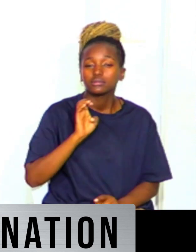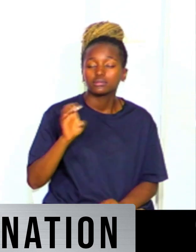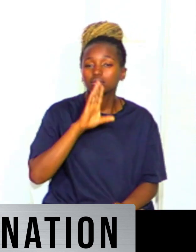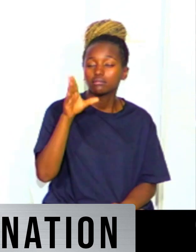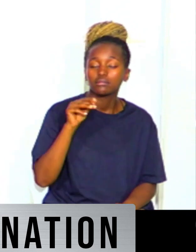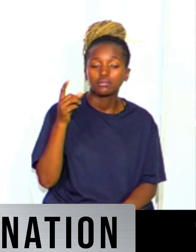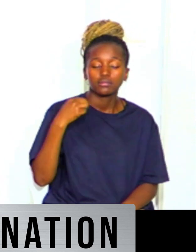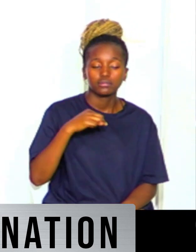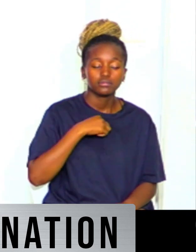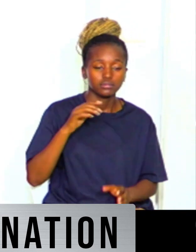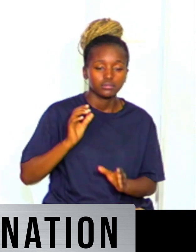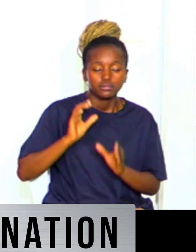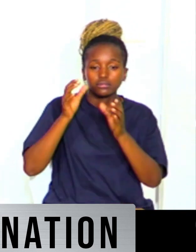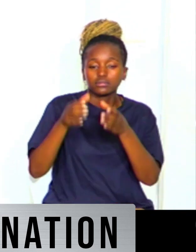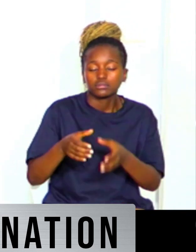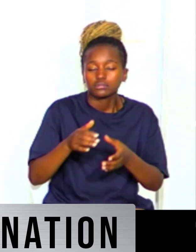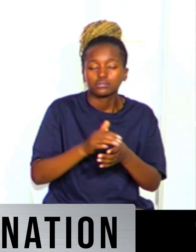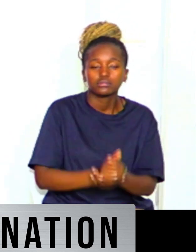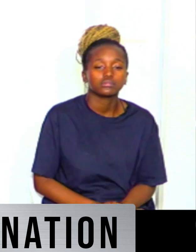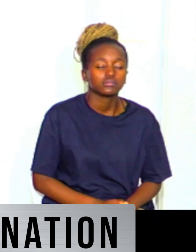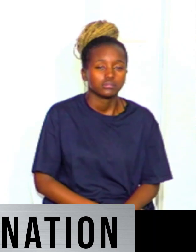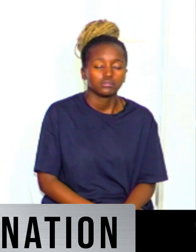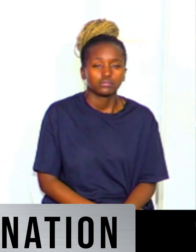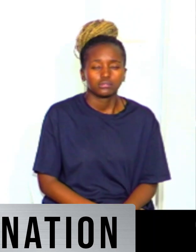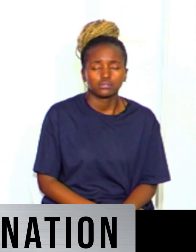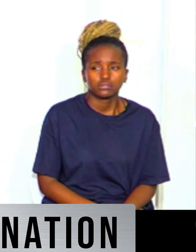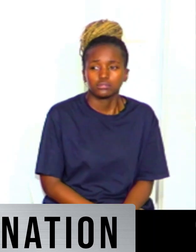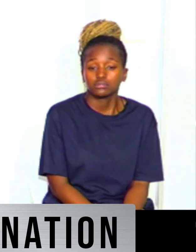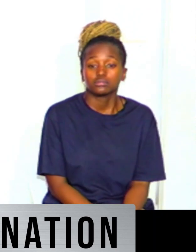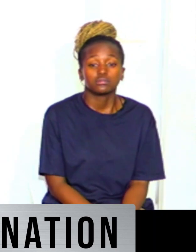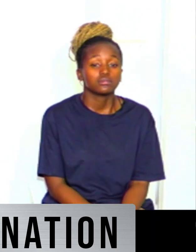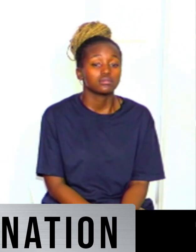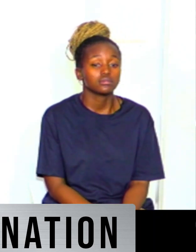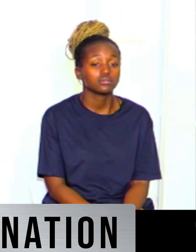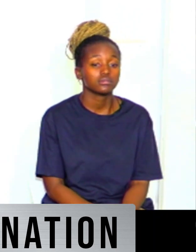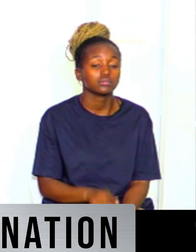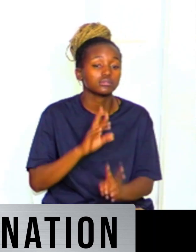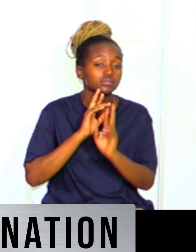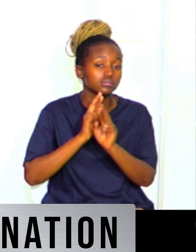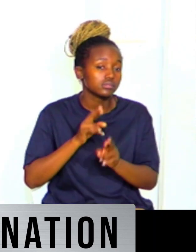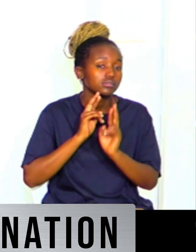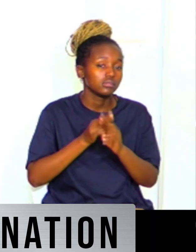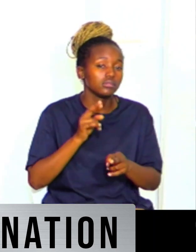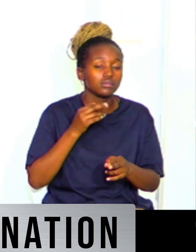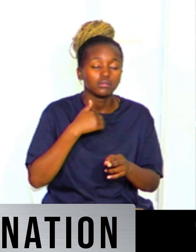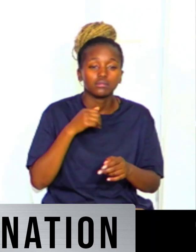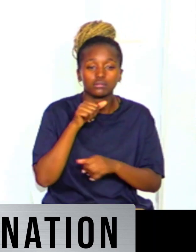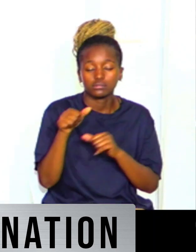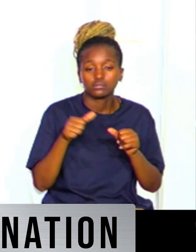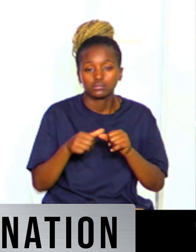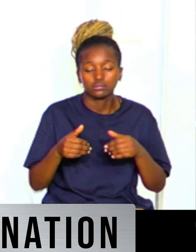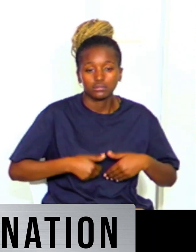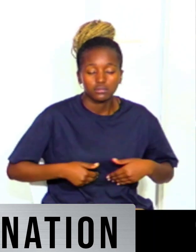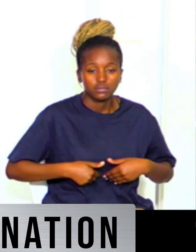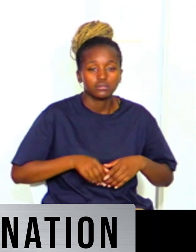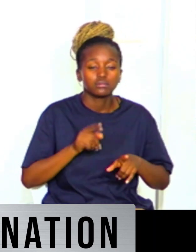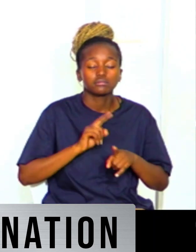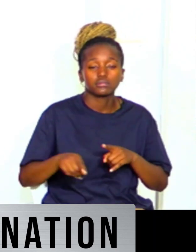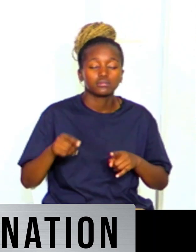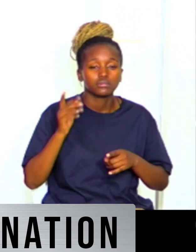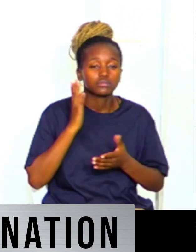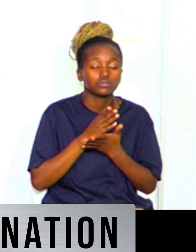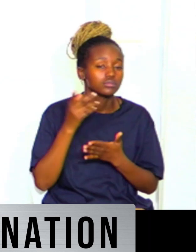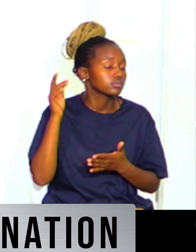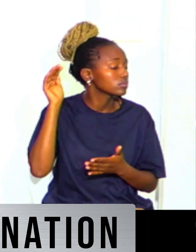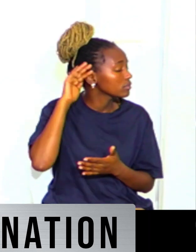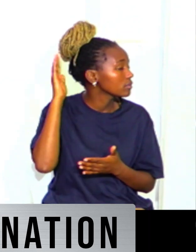community. Much as kuna hiyo ripples of what is happening here about the youth, kuna ripples pia za leadership. Are you